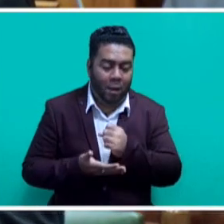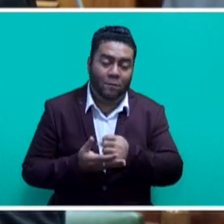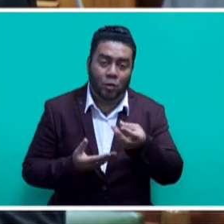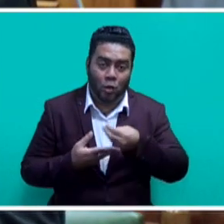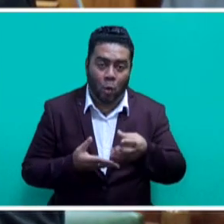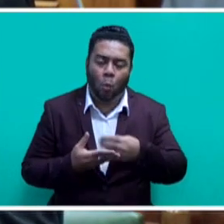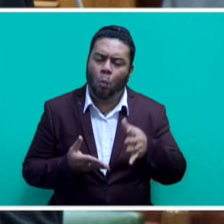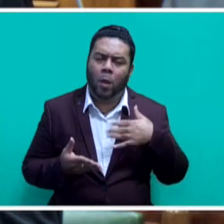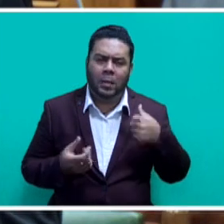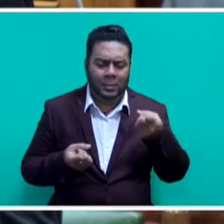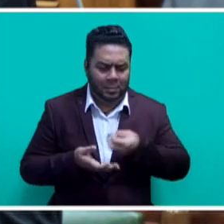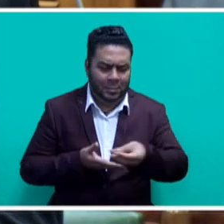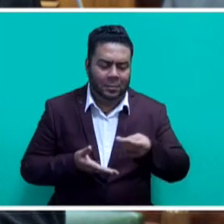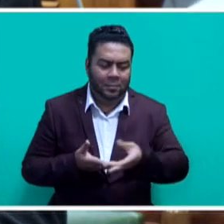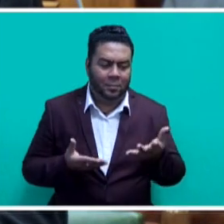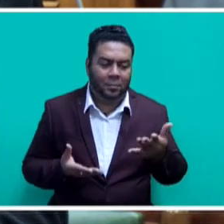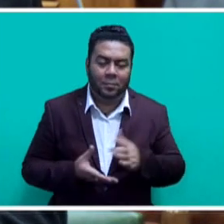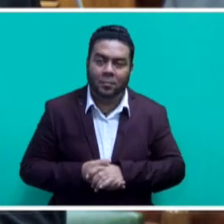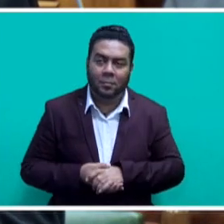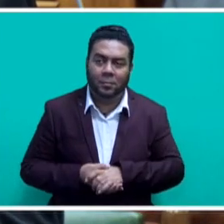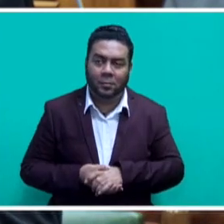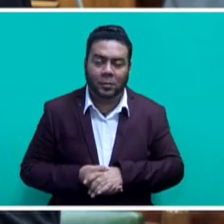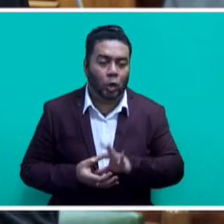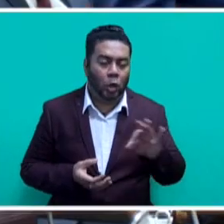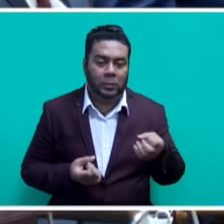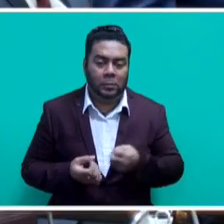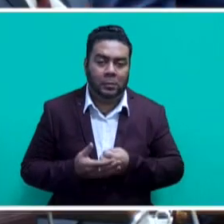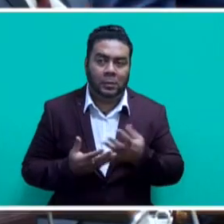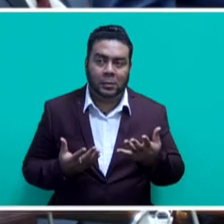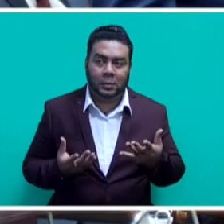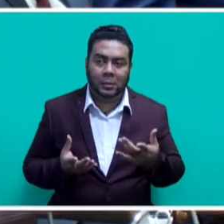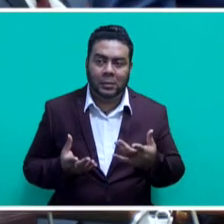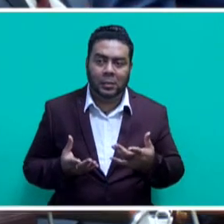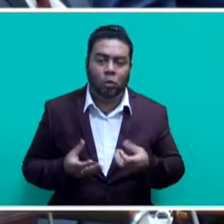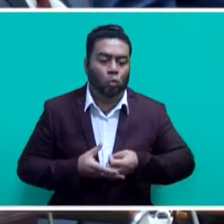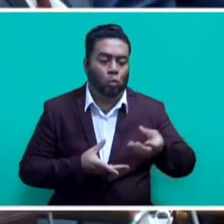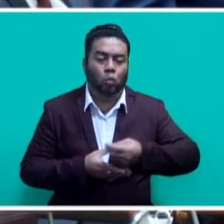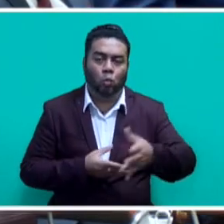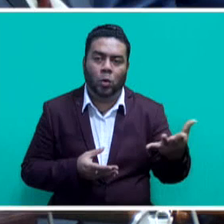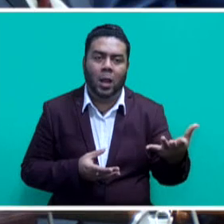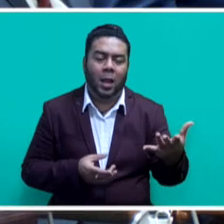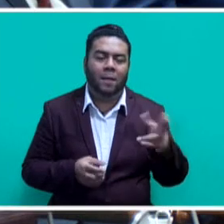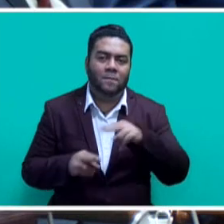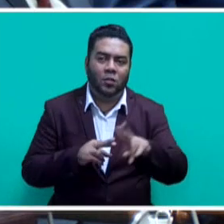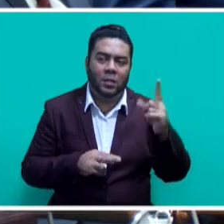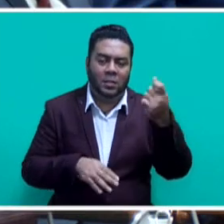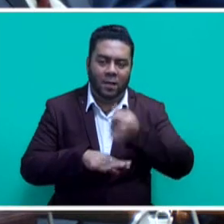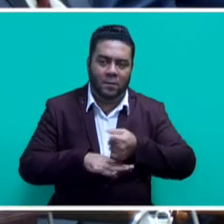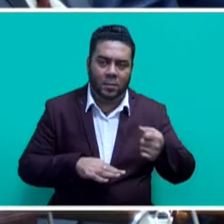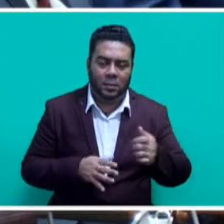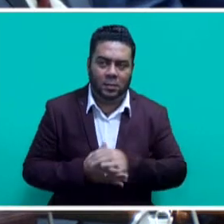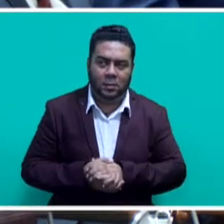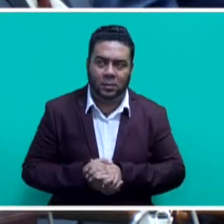spent on the expected outcomes and not spent lavishly like the Fiji First government. Mr. Speaker